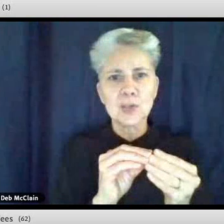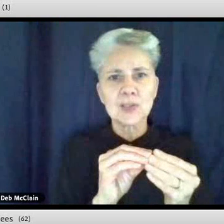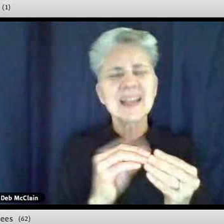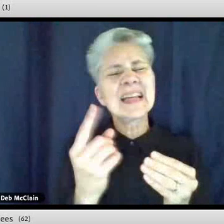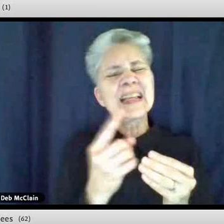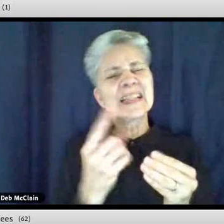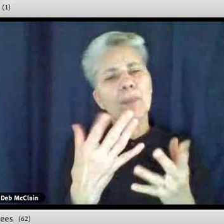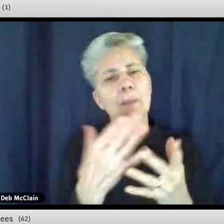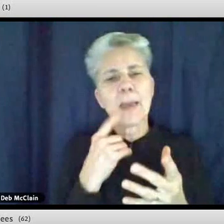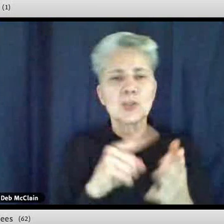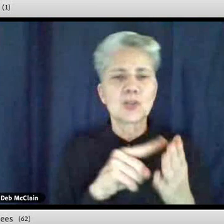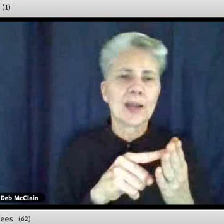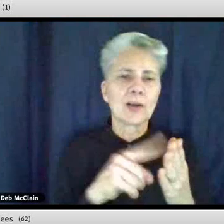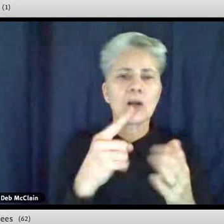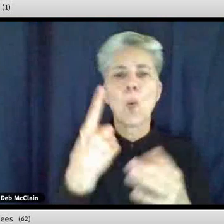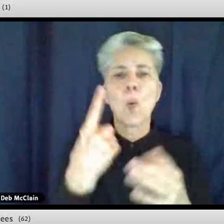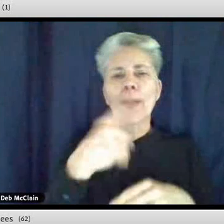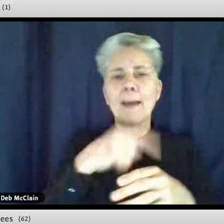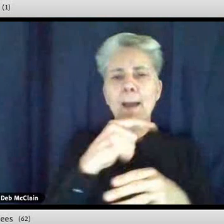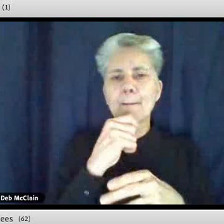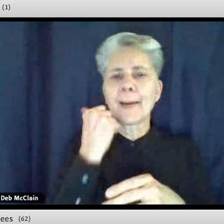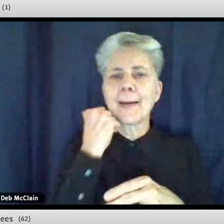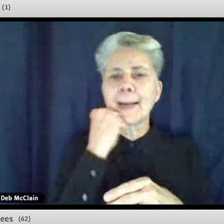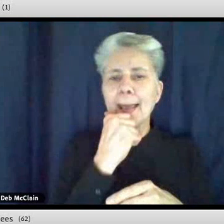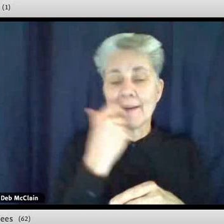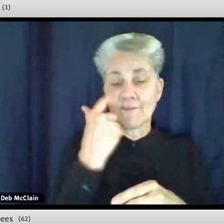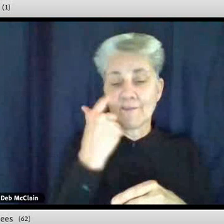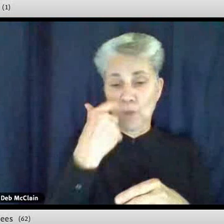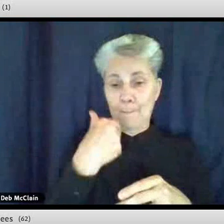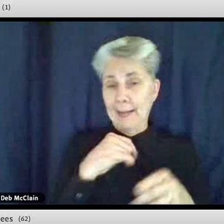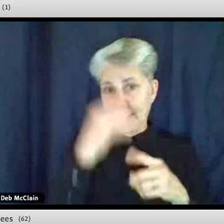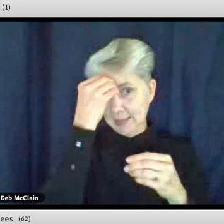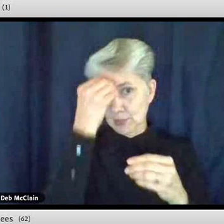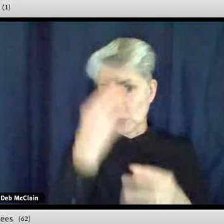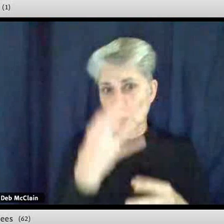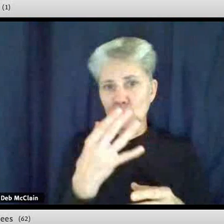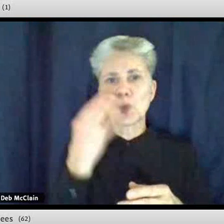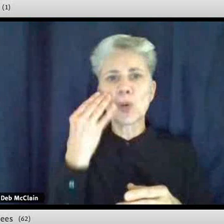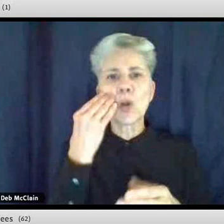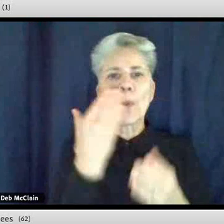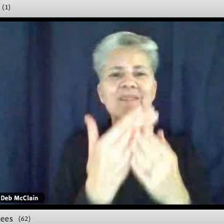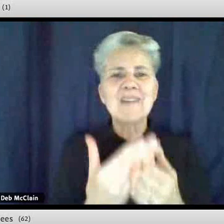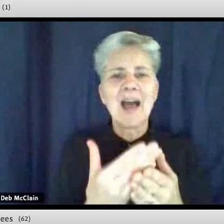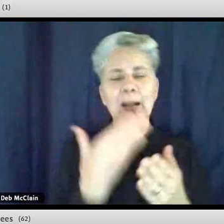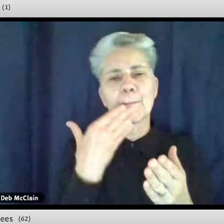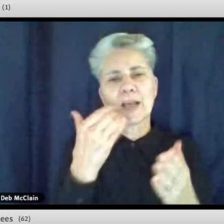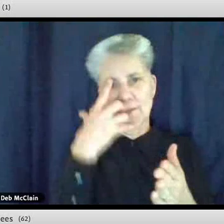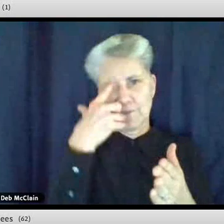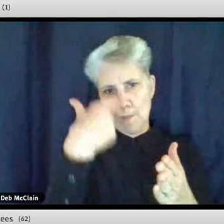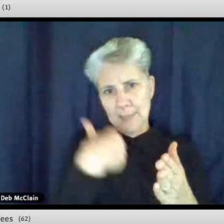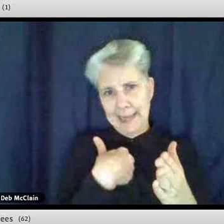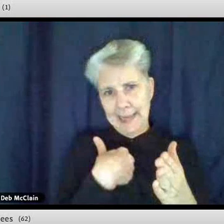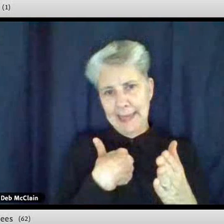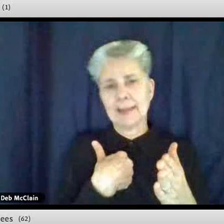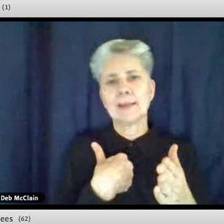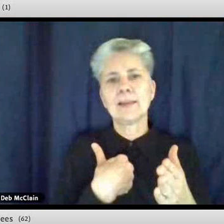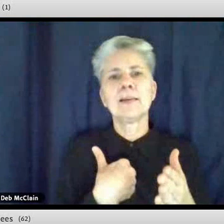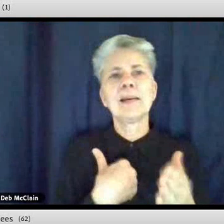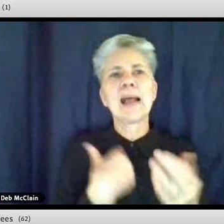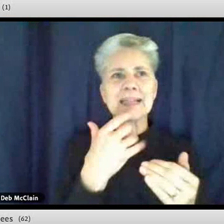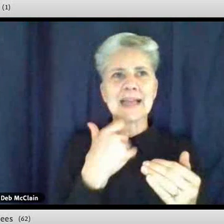that gives you notifications every 5 minutes about the numbers, that's something that maybe you should check on once a day. For me, like I